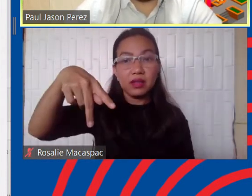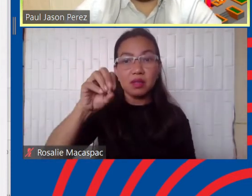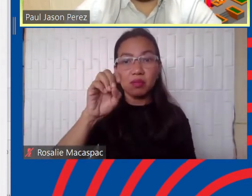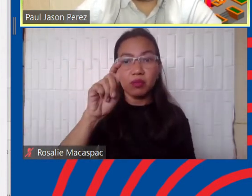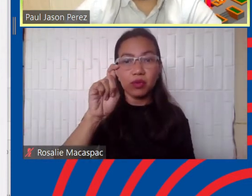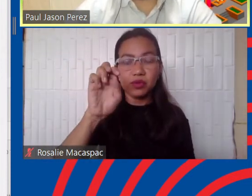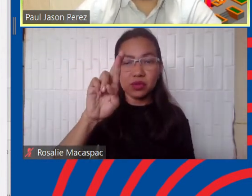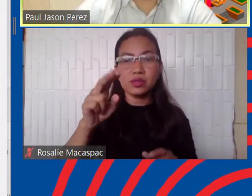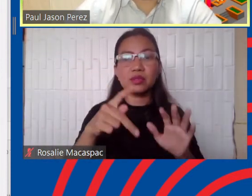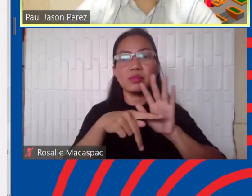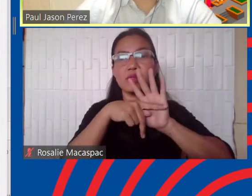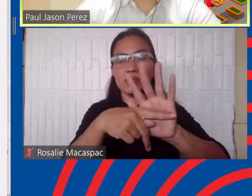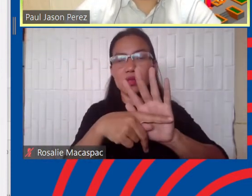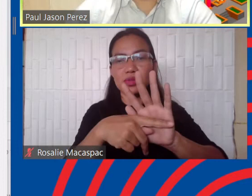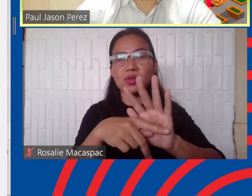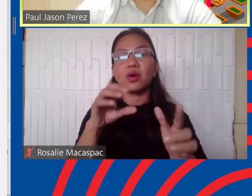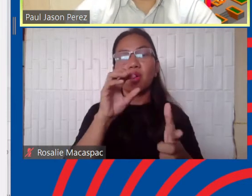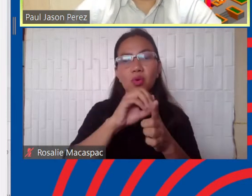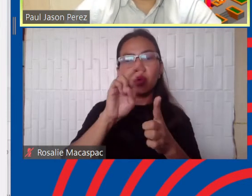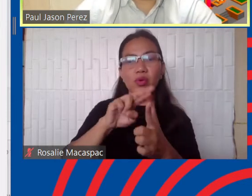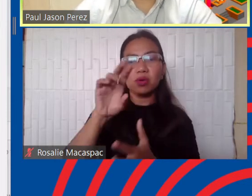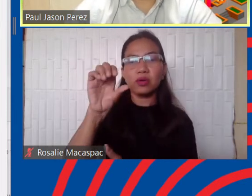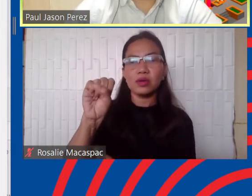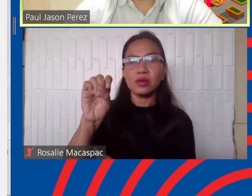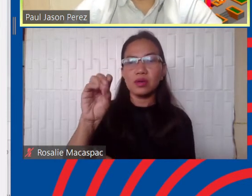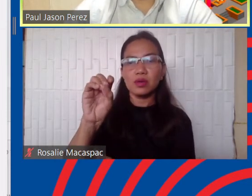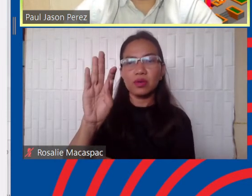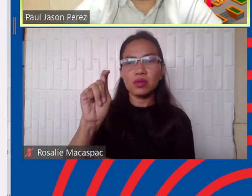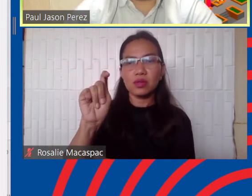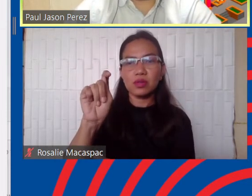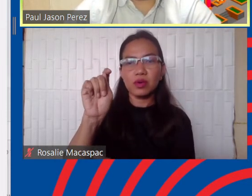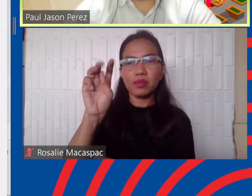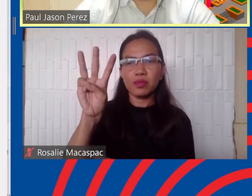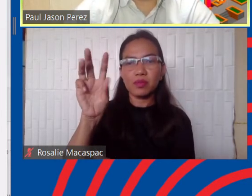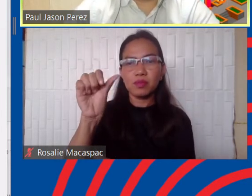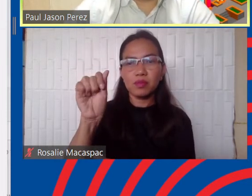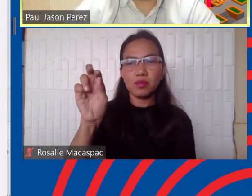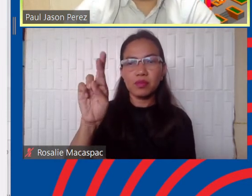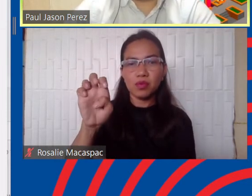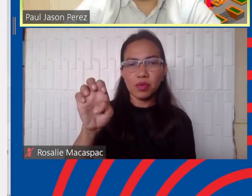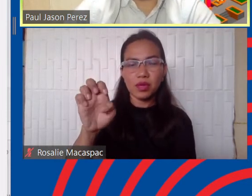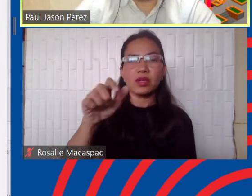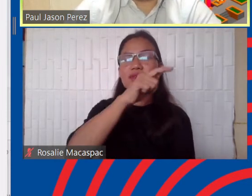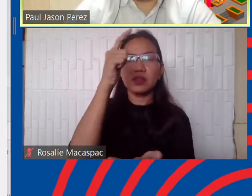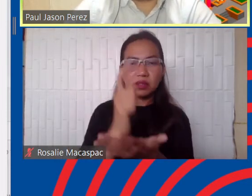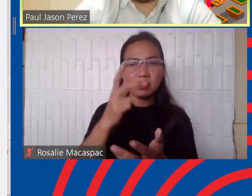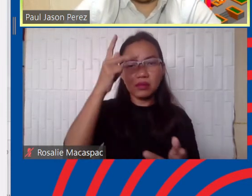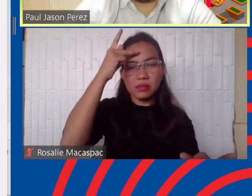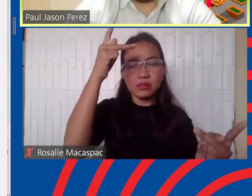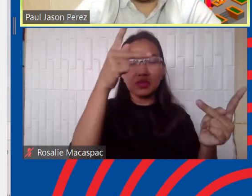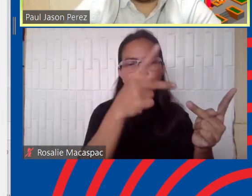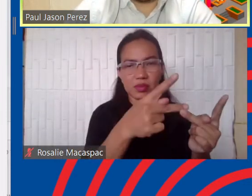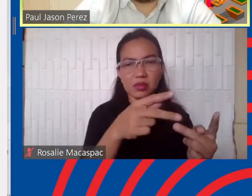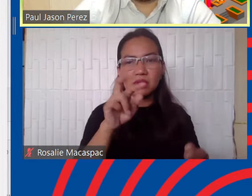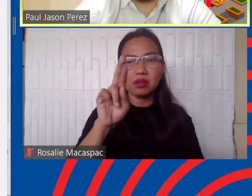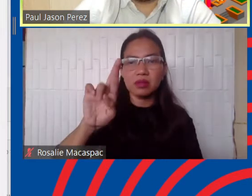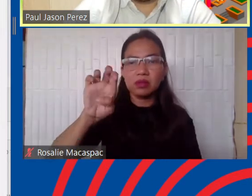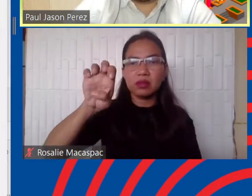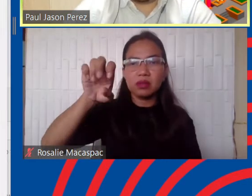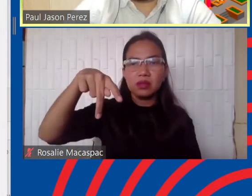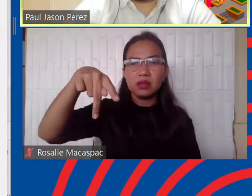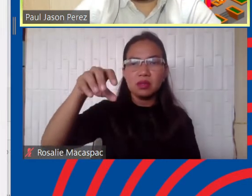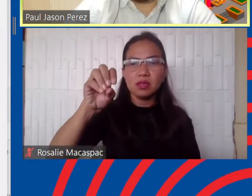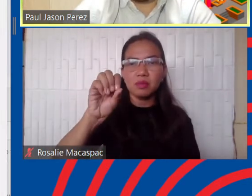presentations, or even software. So this is really becoming a general purpose repository,